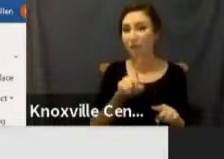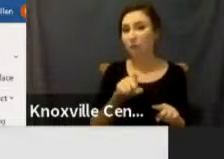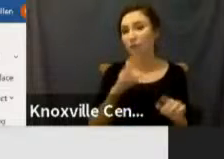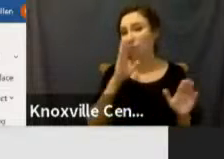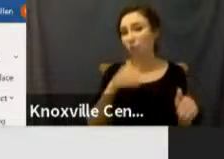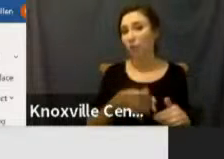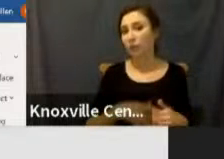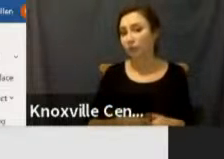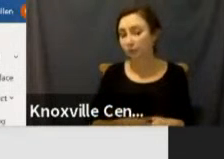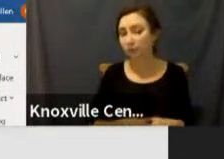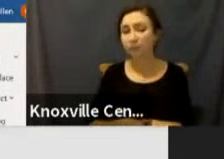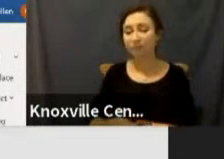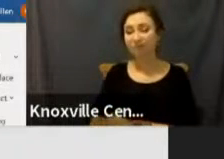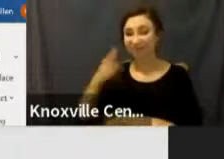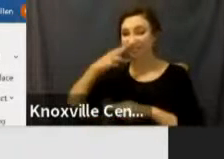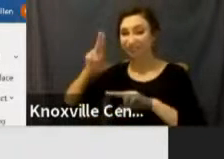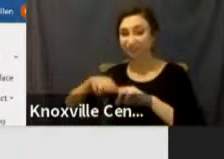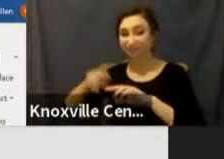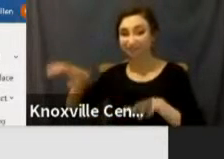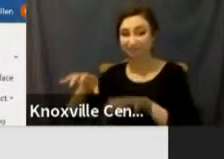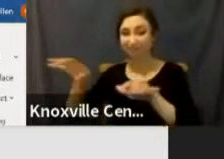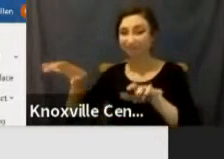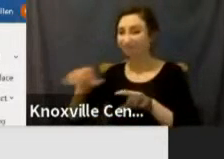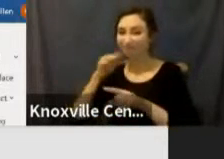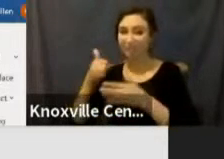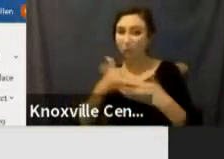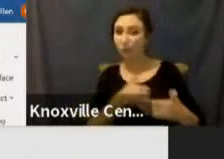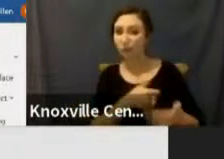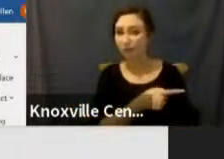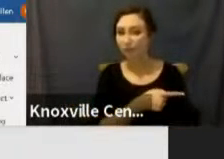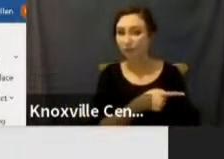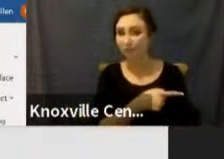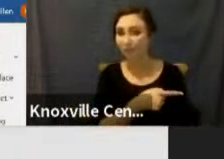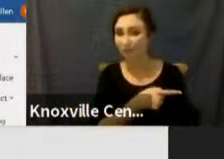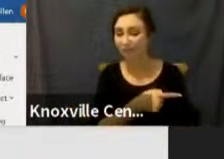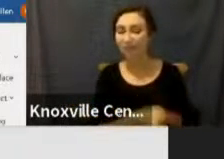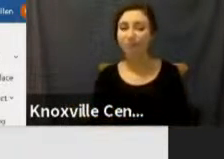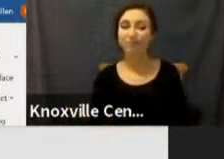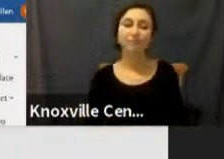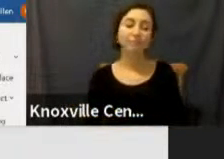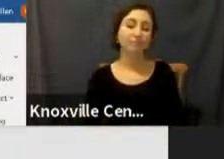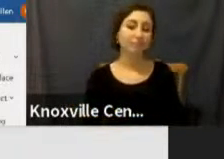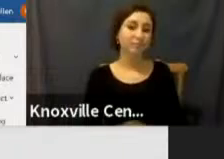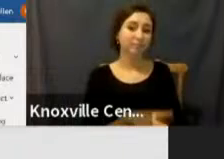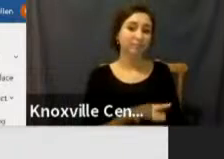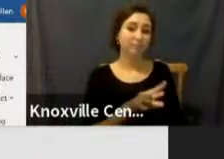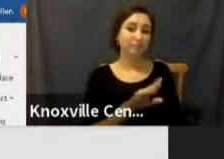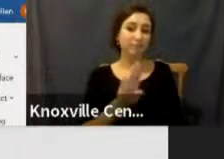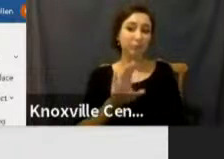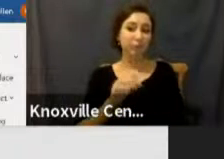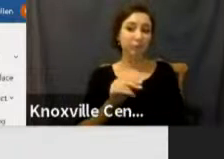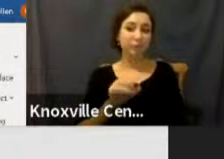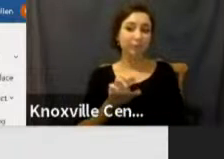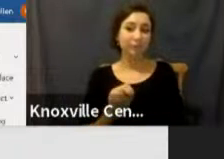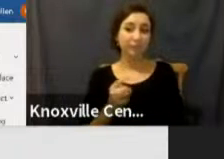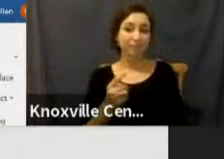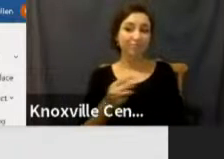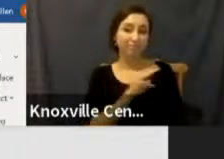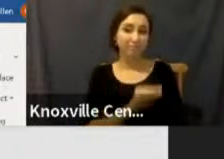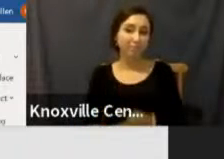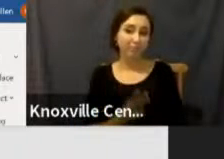on. And extracurricular activities don't really help us do that. Dr. Buchanan, one thing that I would like to say about that, and I agree